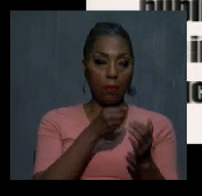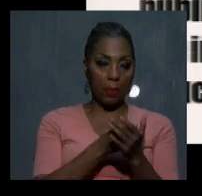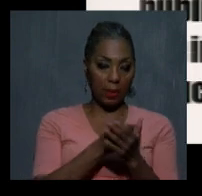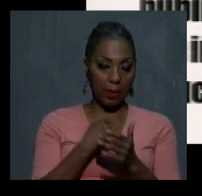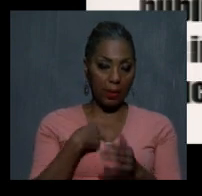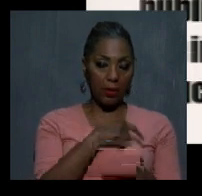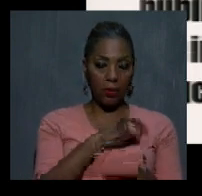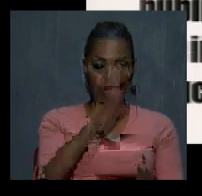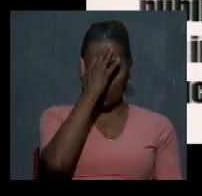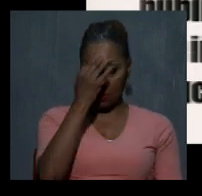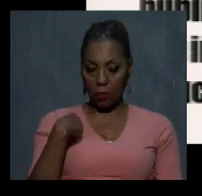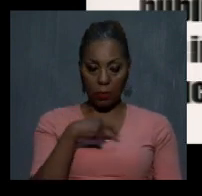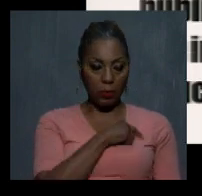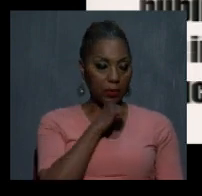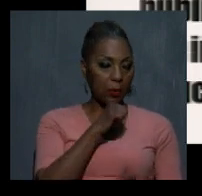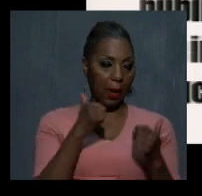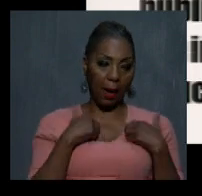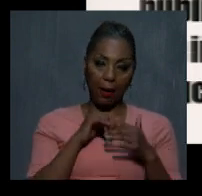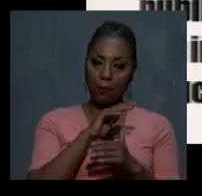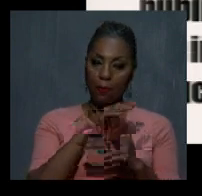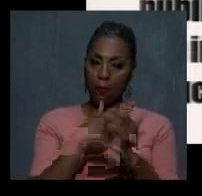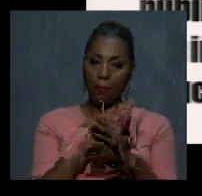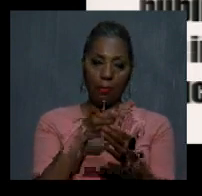we know we don't have all the money,